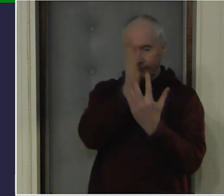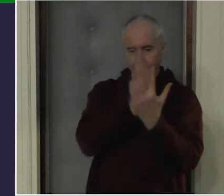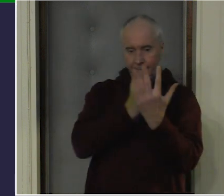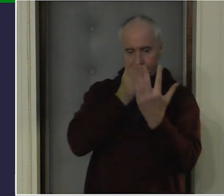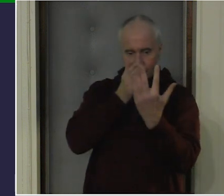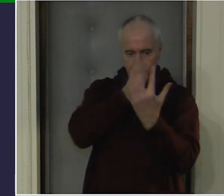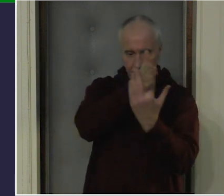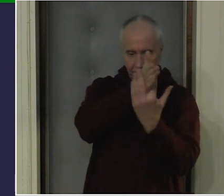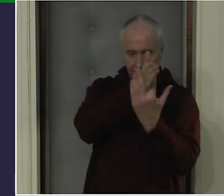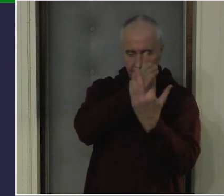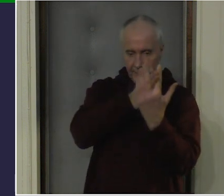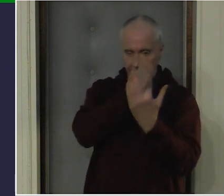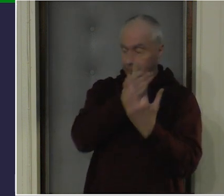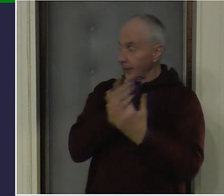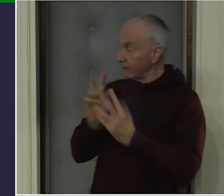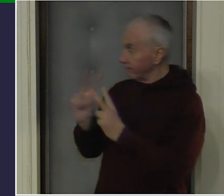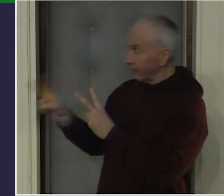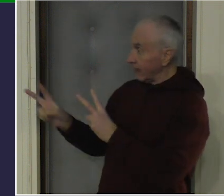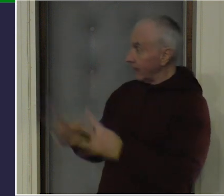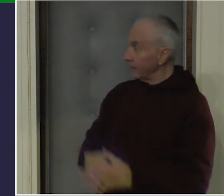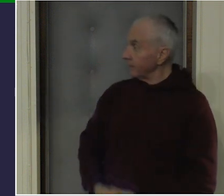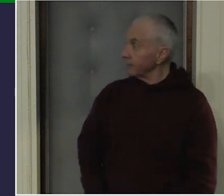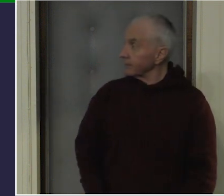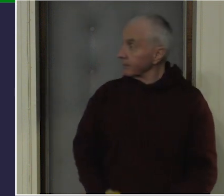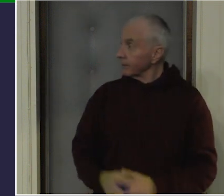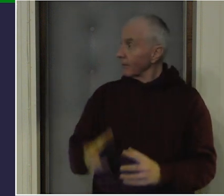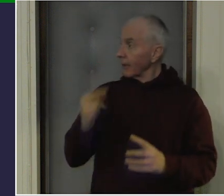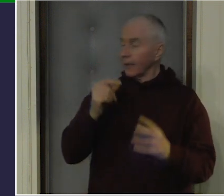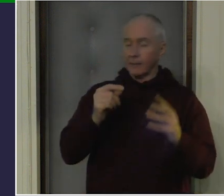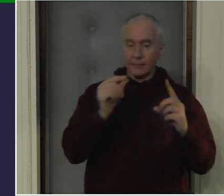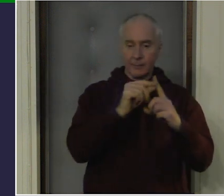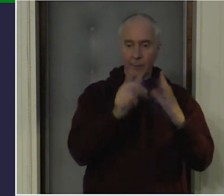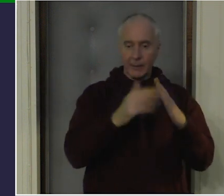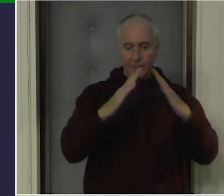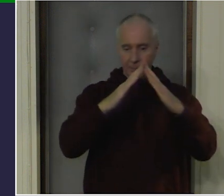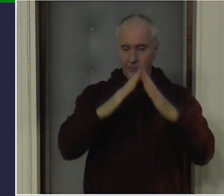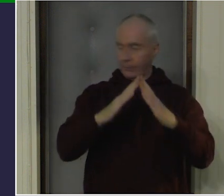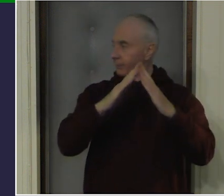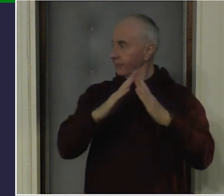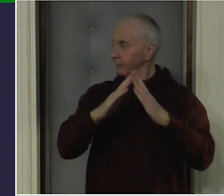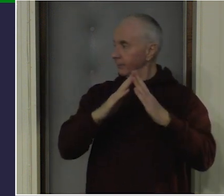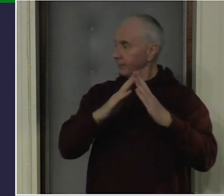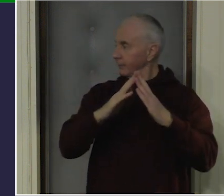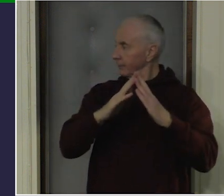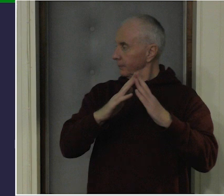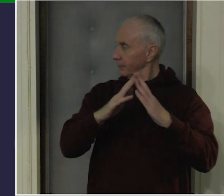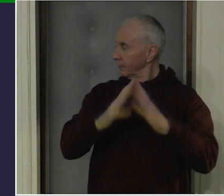here. Now what we can do is we can take a prism and put that in.